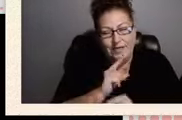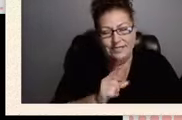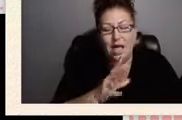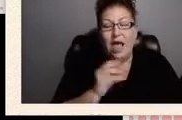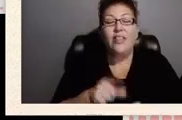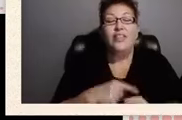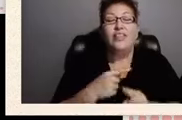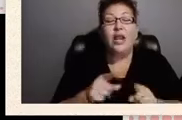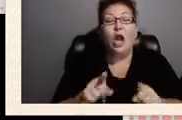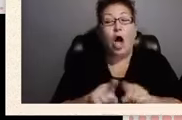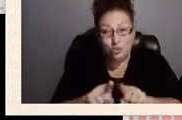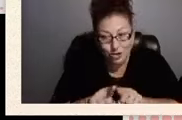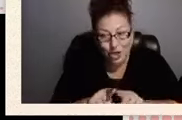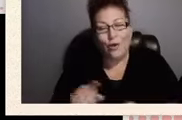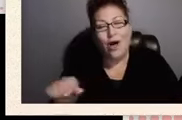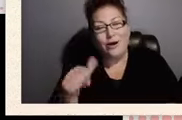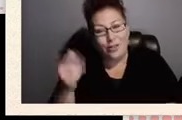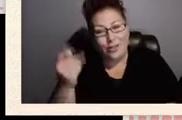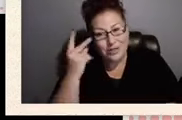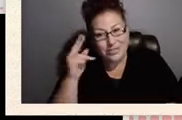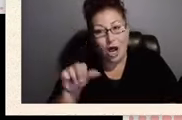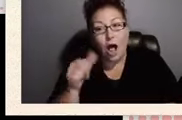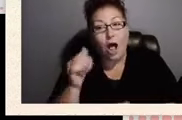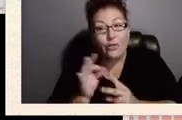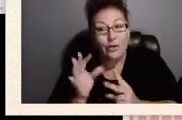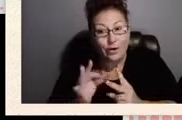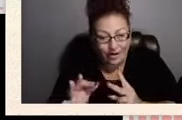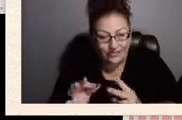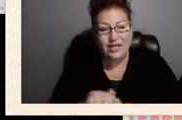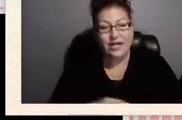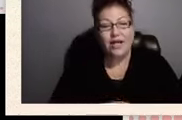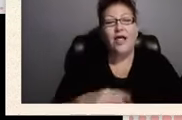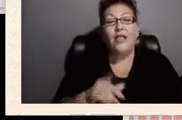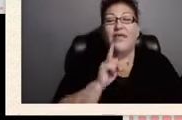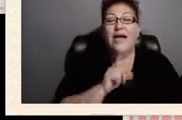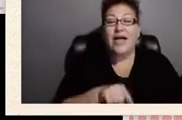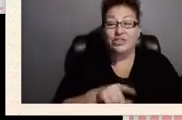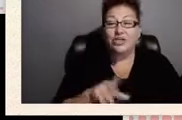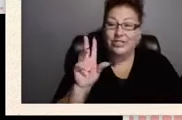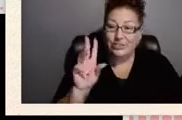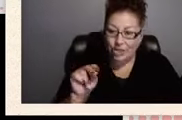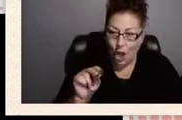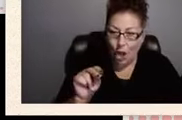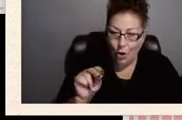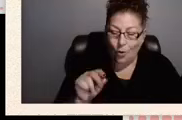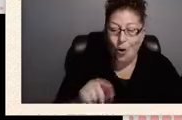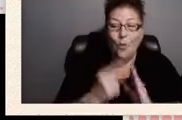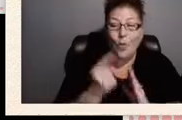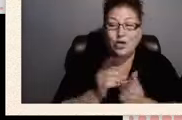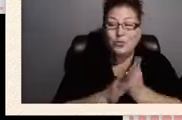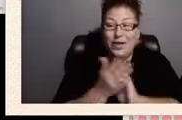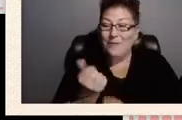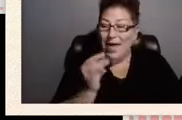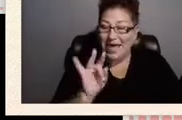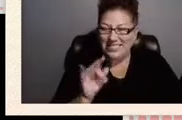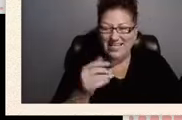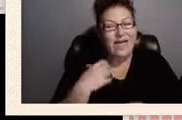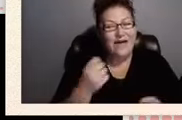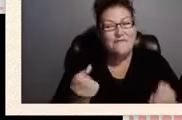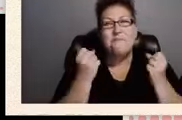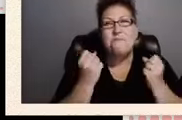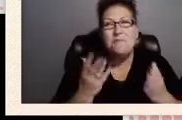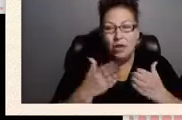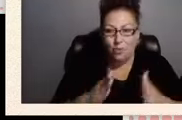misunderstanding of other alternatives. So the answer to this is no. Once you turn 18, there are many ways outside of a